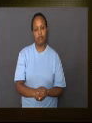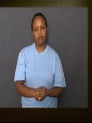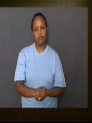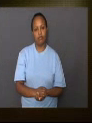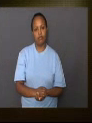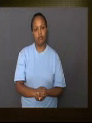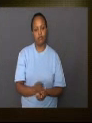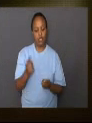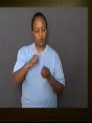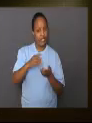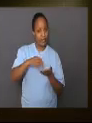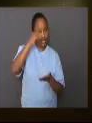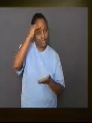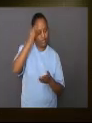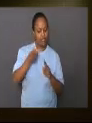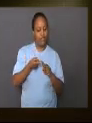Let's get back to our lesson.